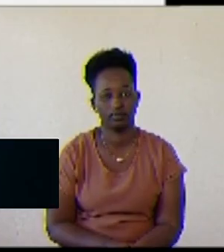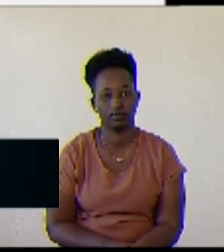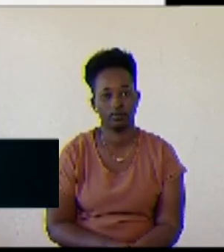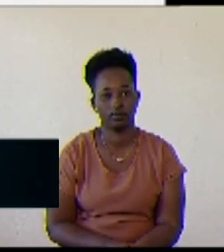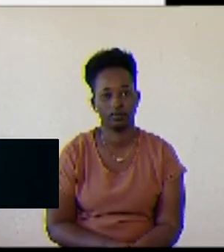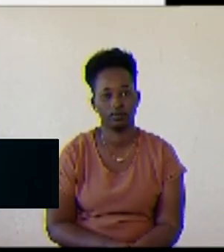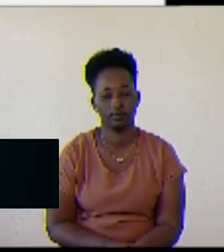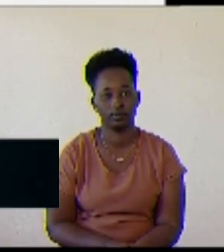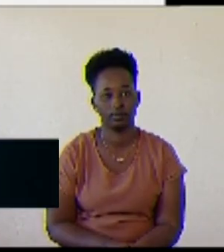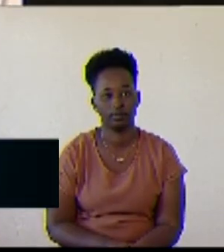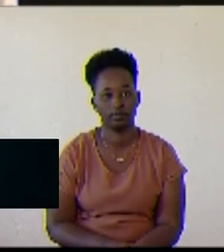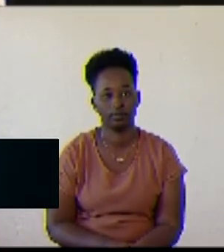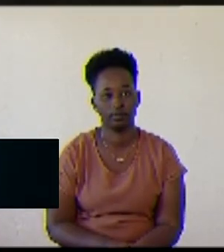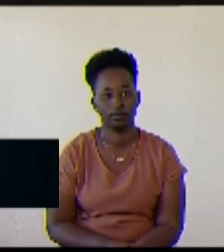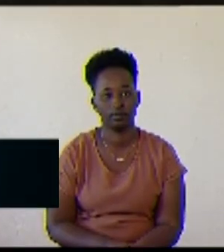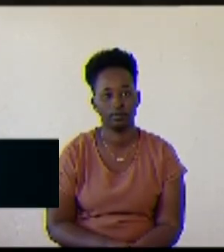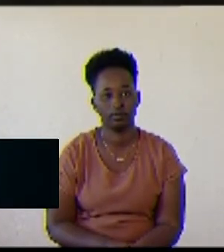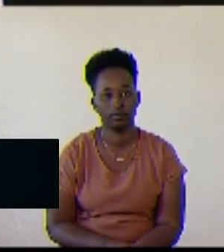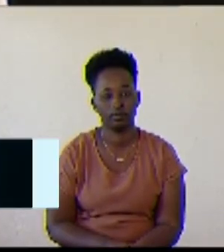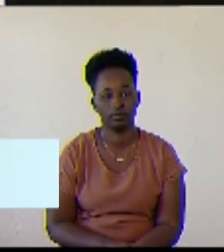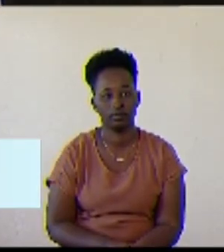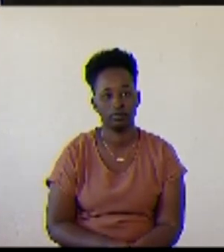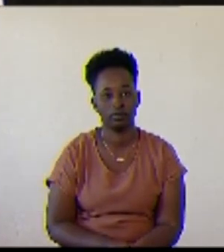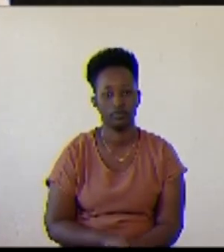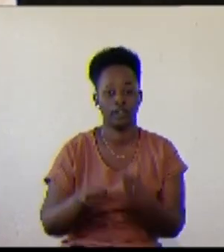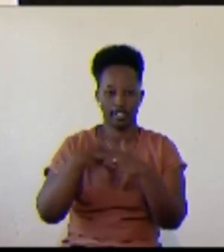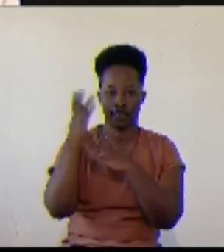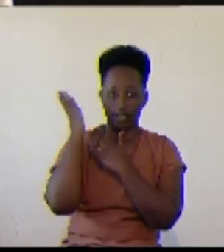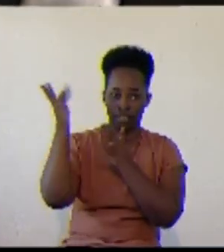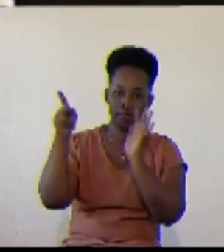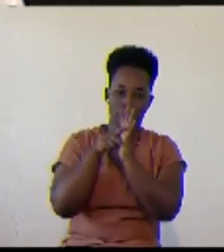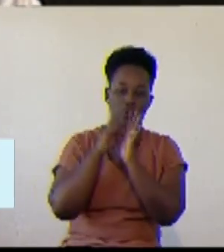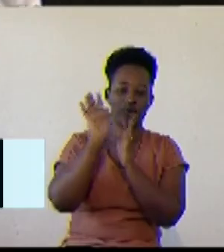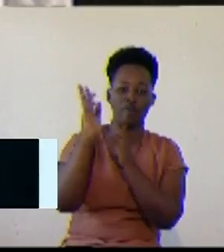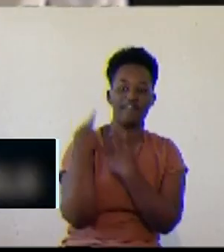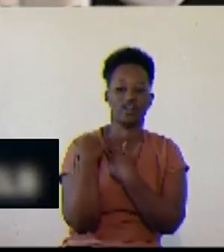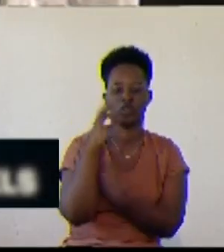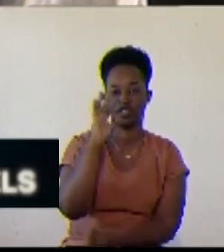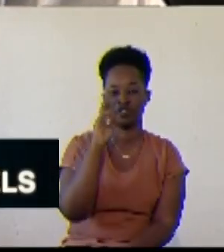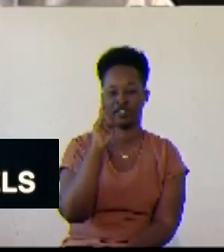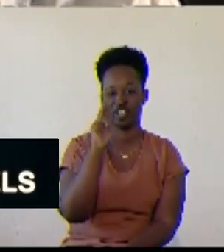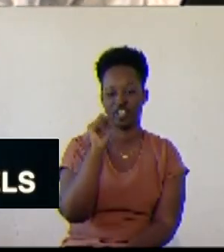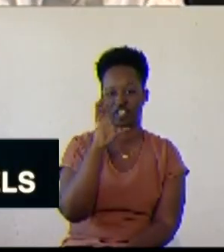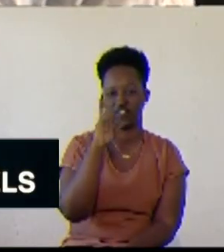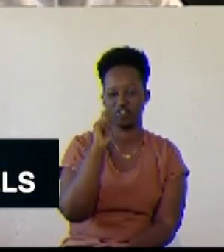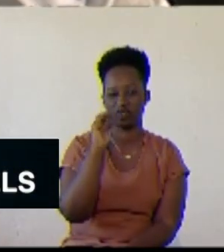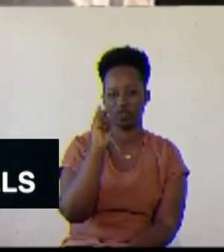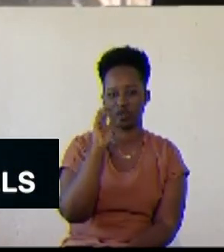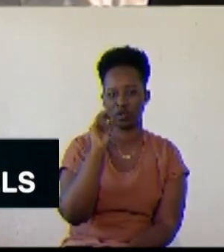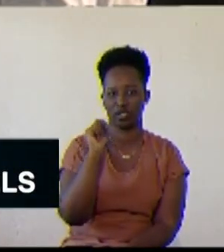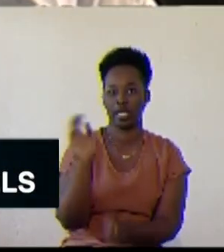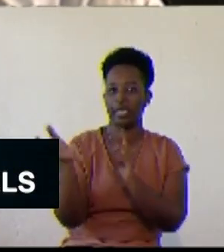40Q, then minus 2. This will be your function. How have we got it? This gives you